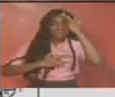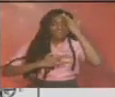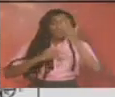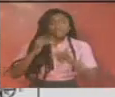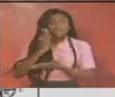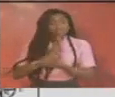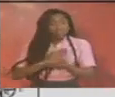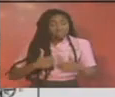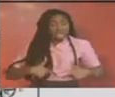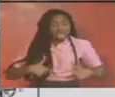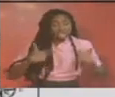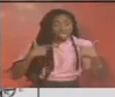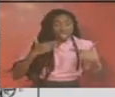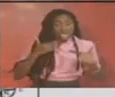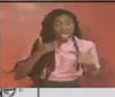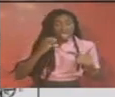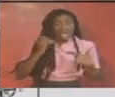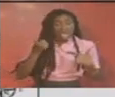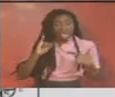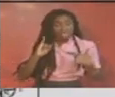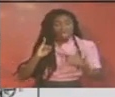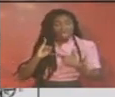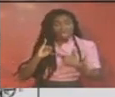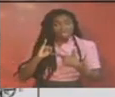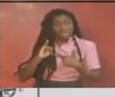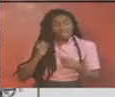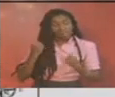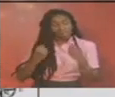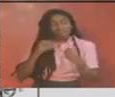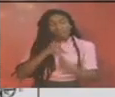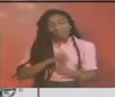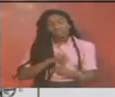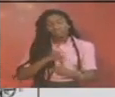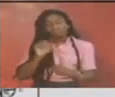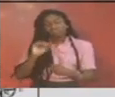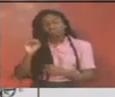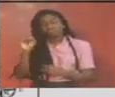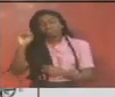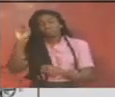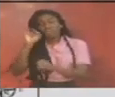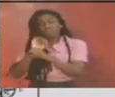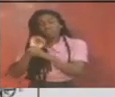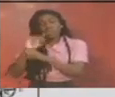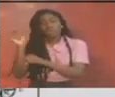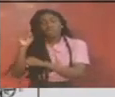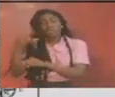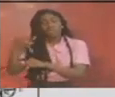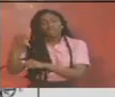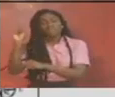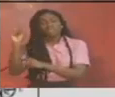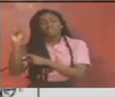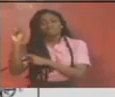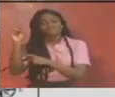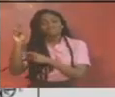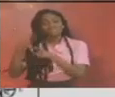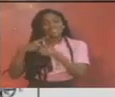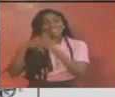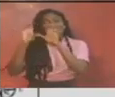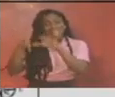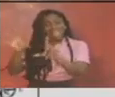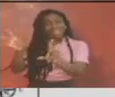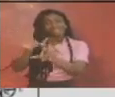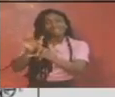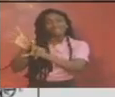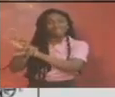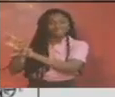Someone residing in Caroni, for example, can go to work in Port of Spain or any other part of the country, and then of course the people that now are at